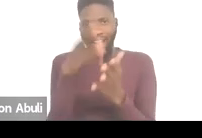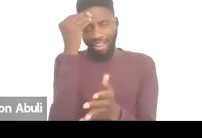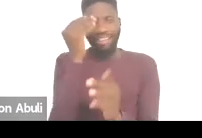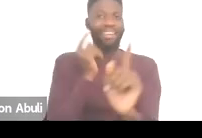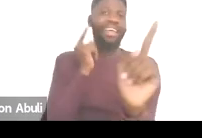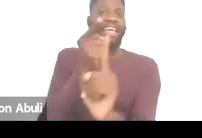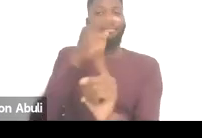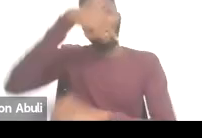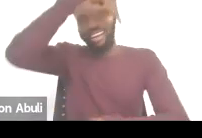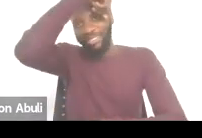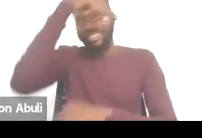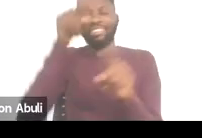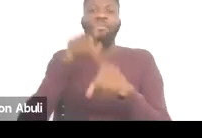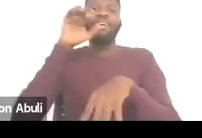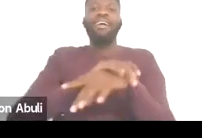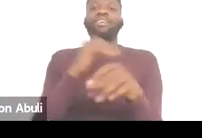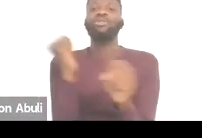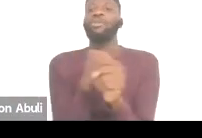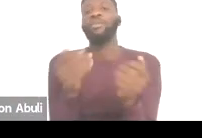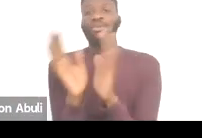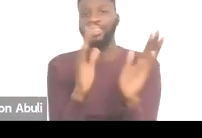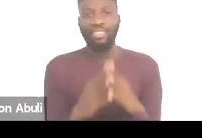getting job opportunities.